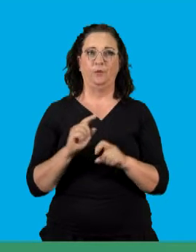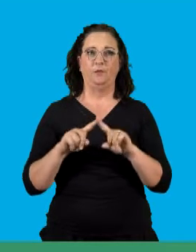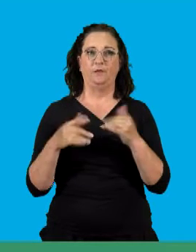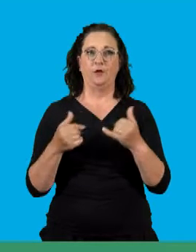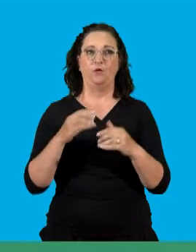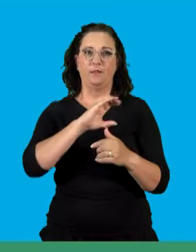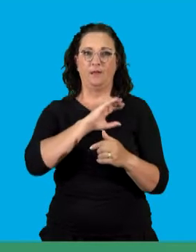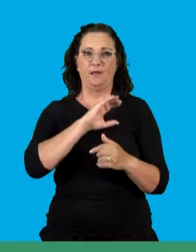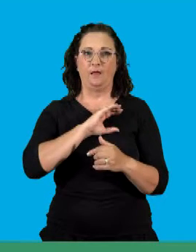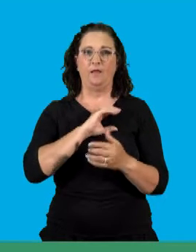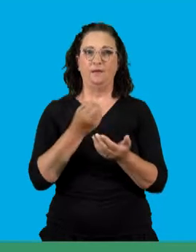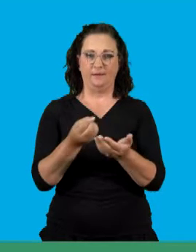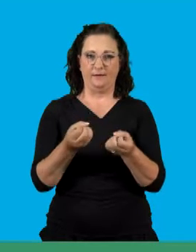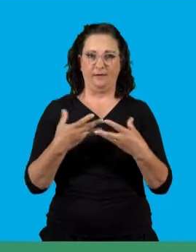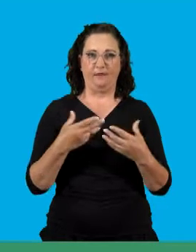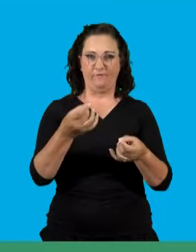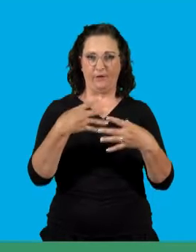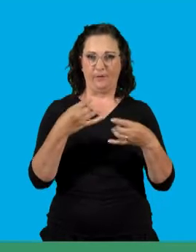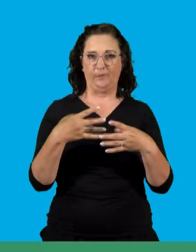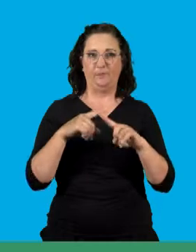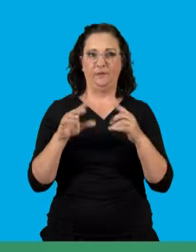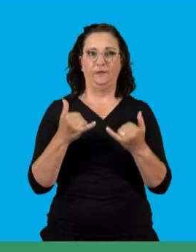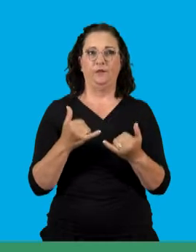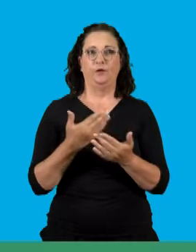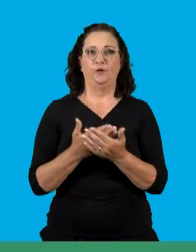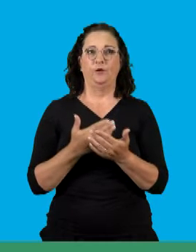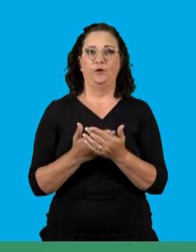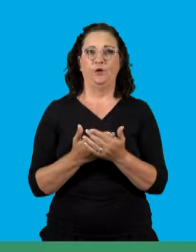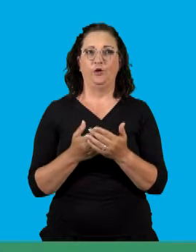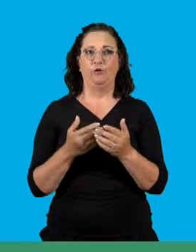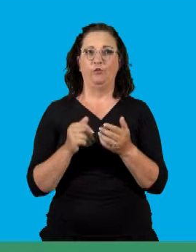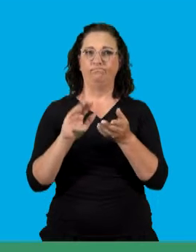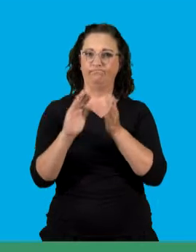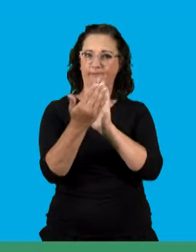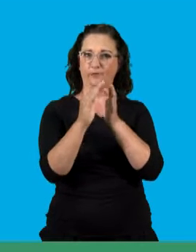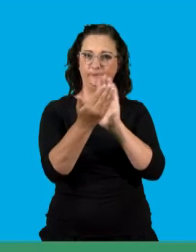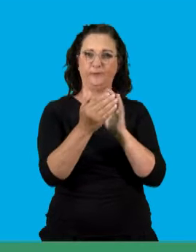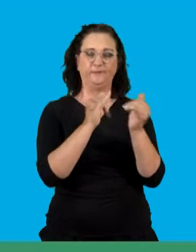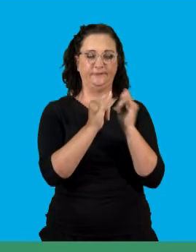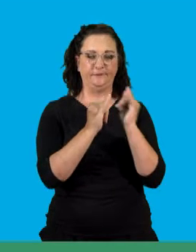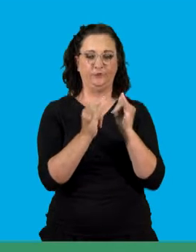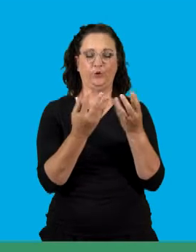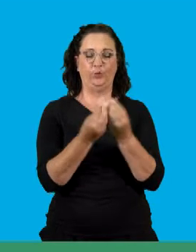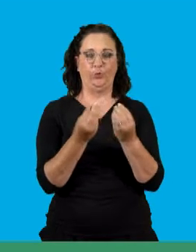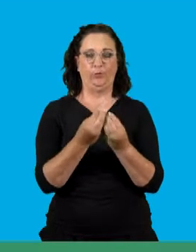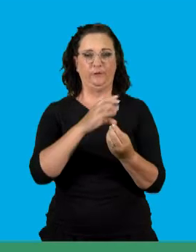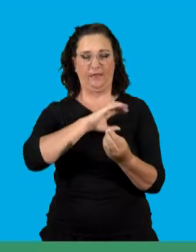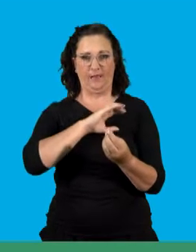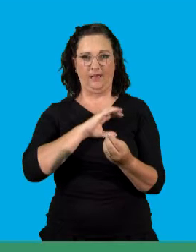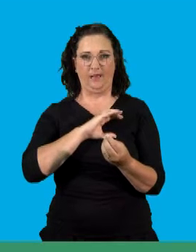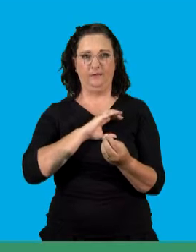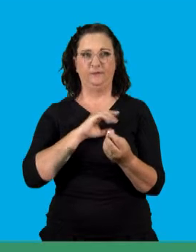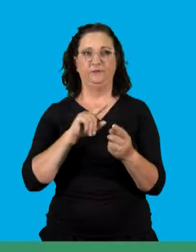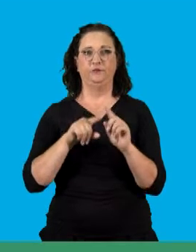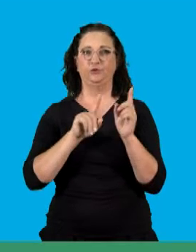they expect from her. She conducted a face-to-face interviews with her clients. She also